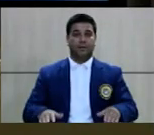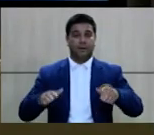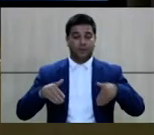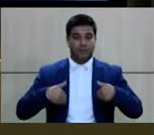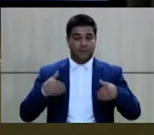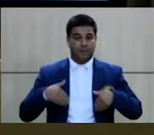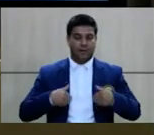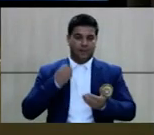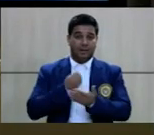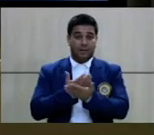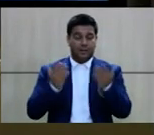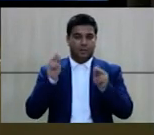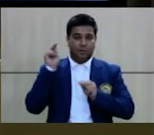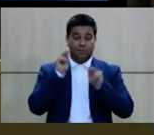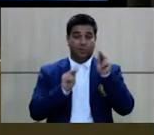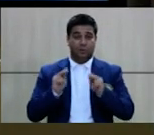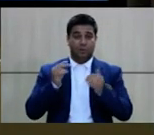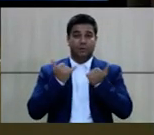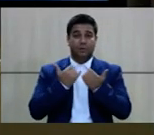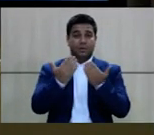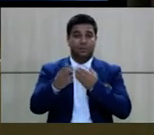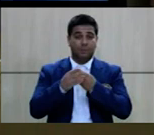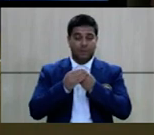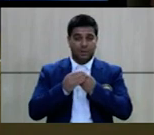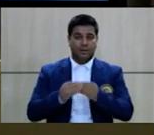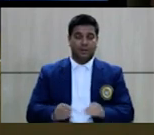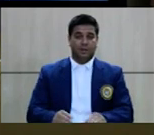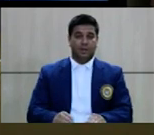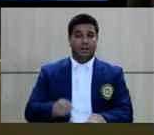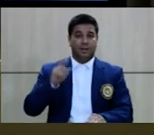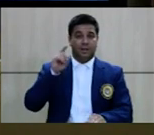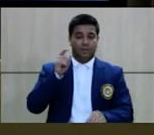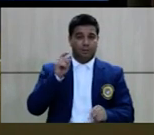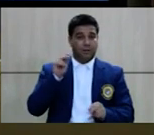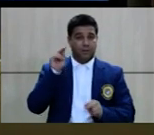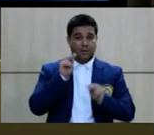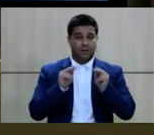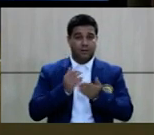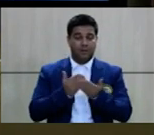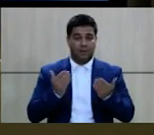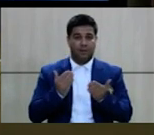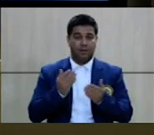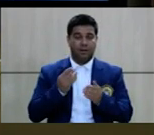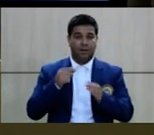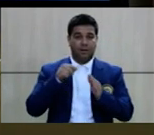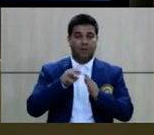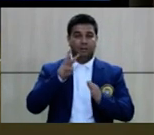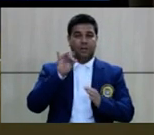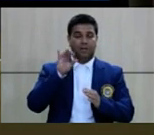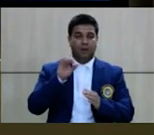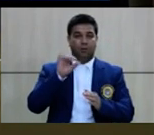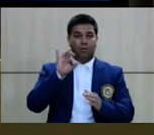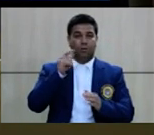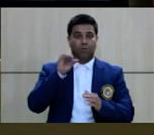Assalomu alaykum aziz o'quvchilar. Biz bugun siz bilan kimyo fanidan mineral o'g'itlarni aniqlash